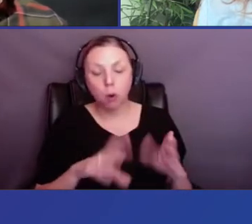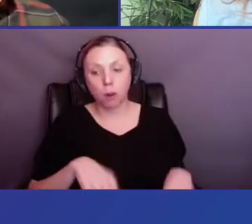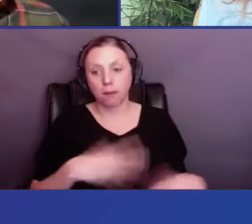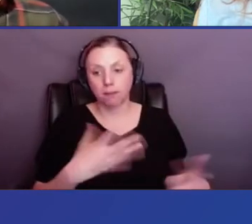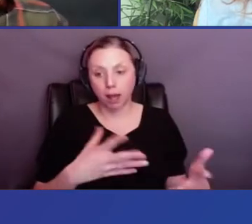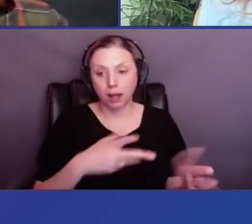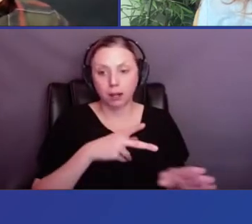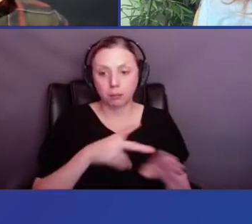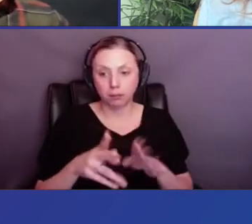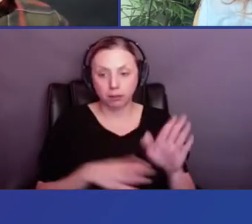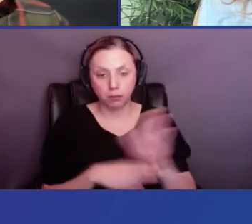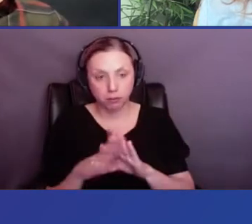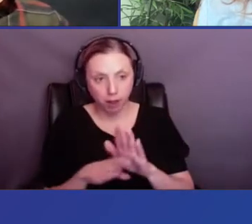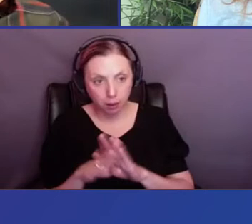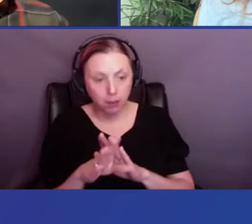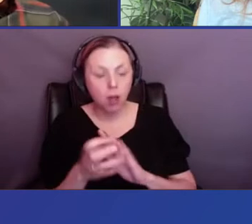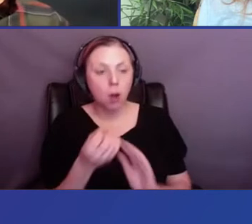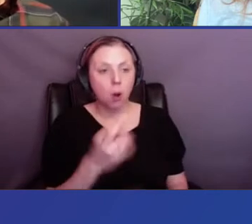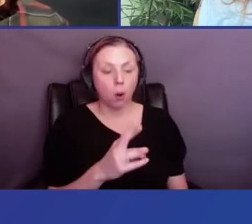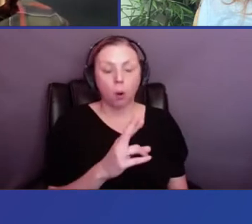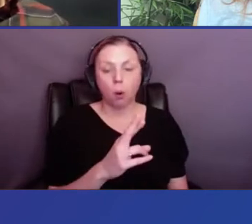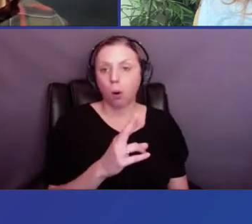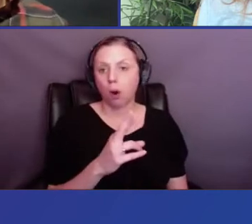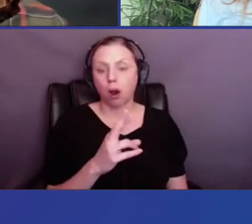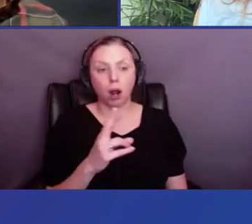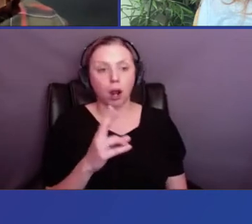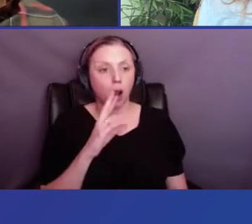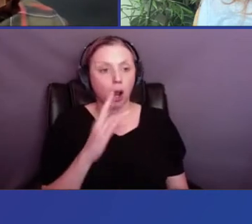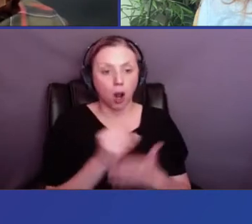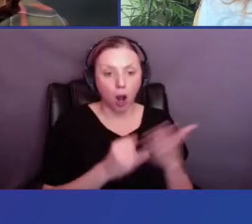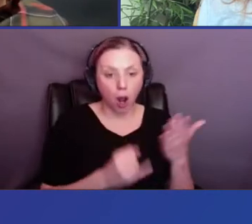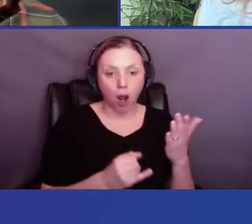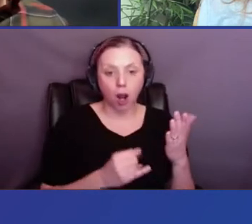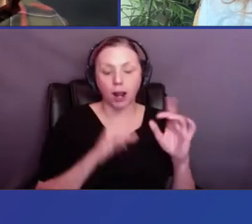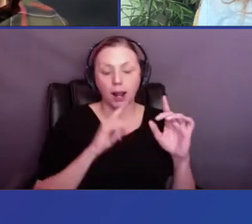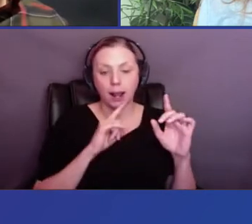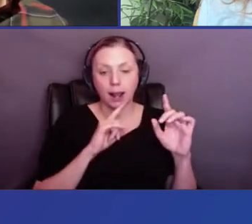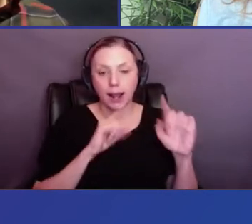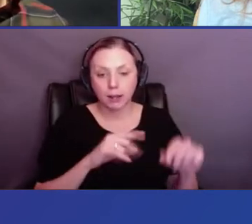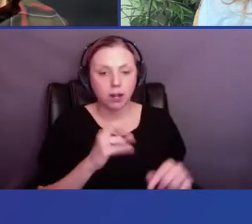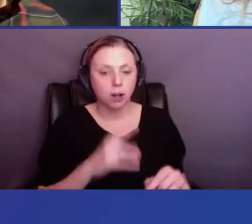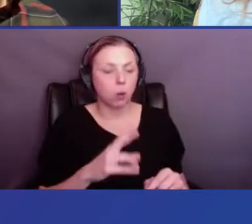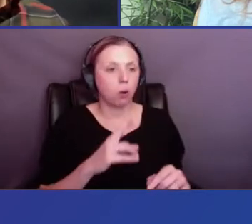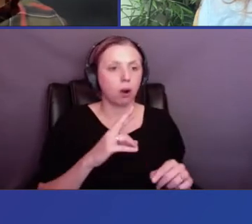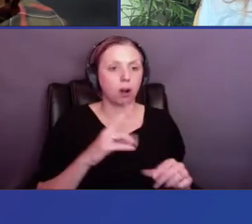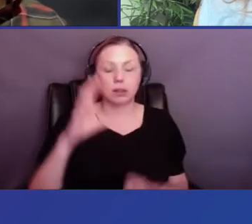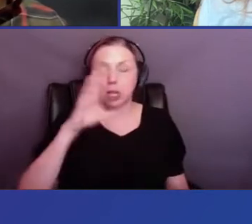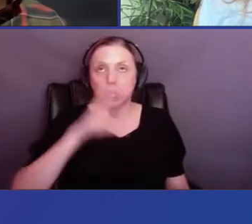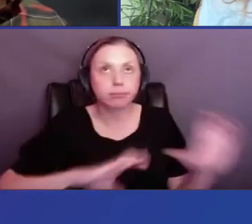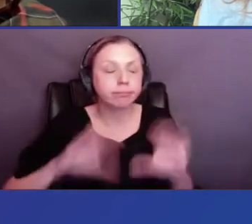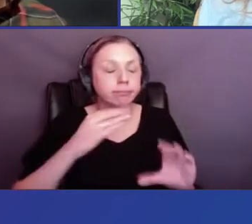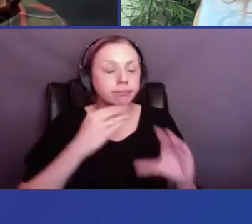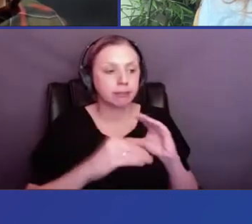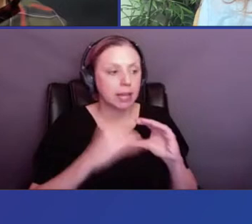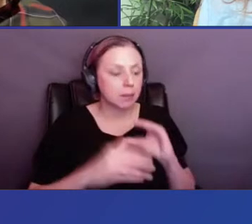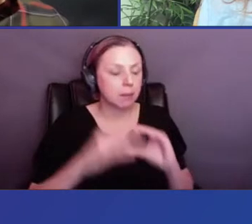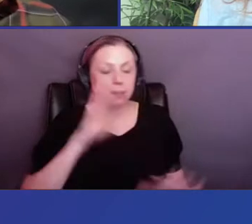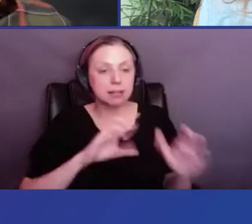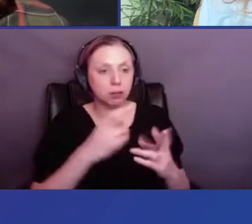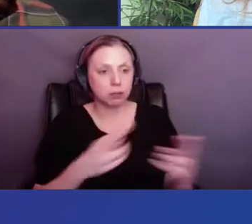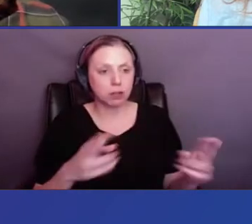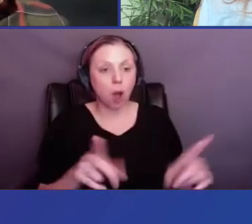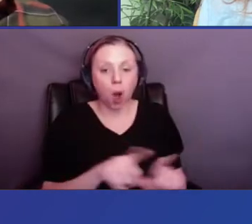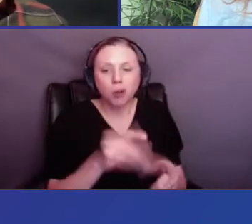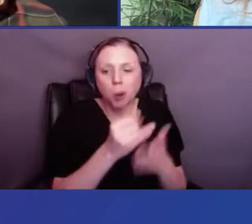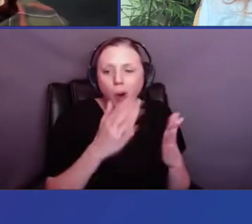professional development or are answering an artist's email seeking a resource are also arts